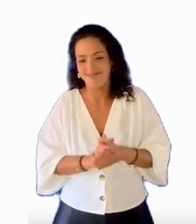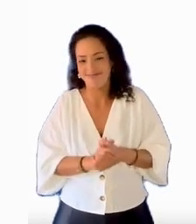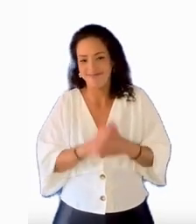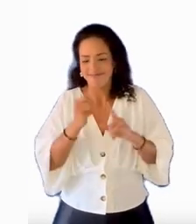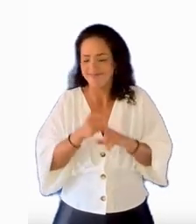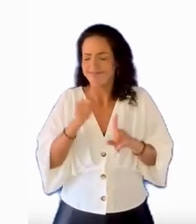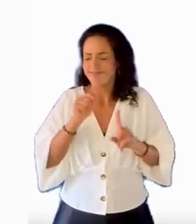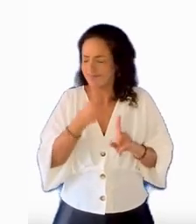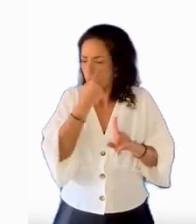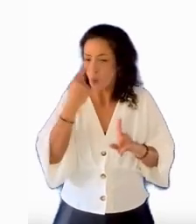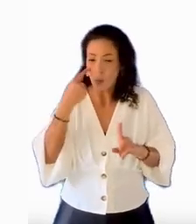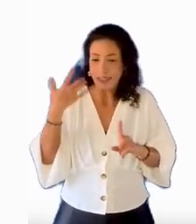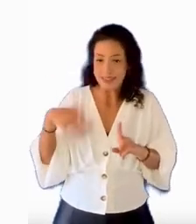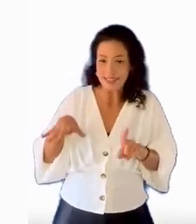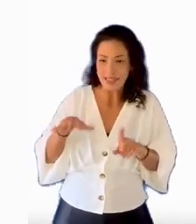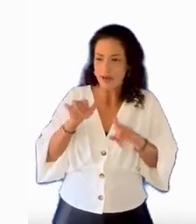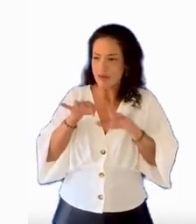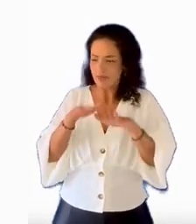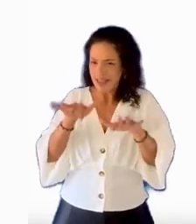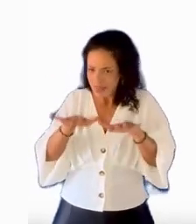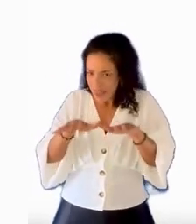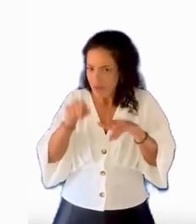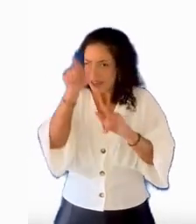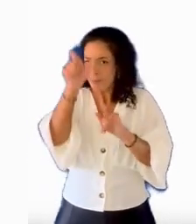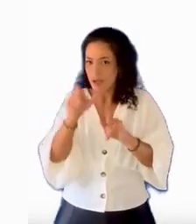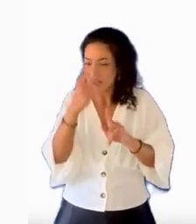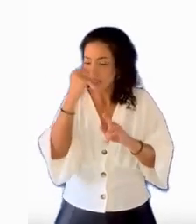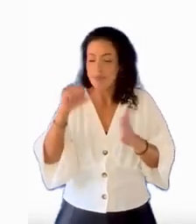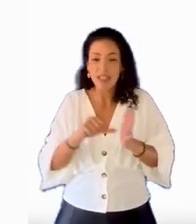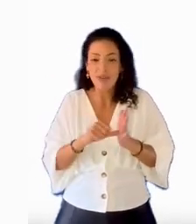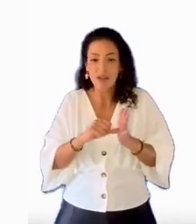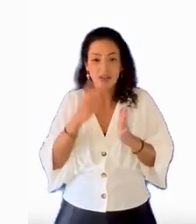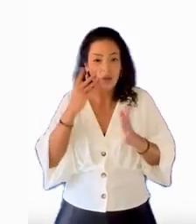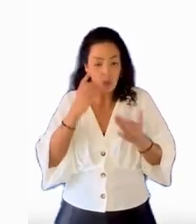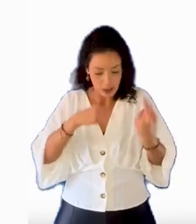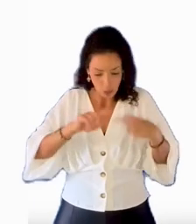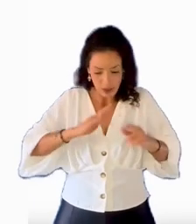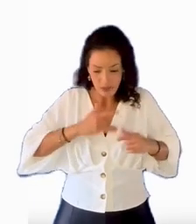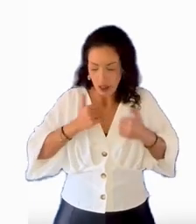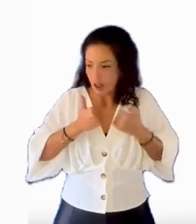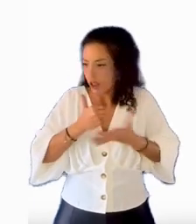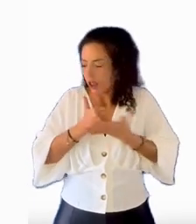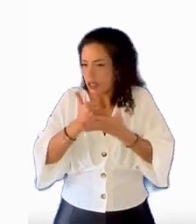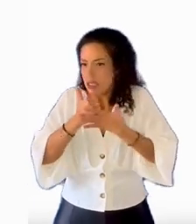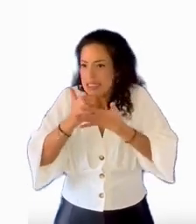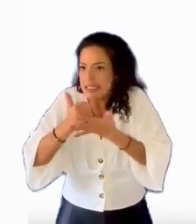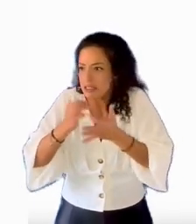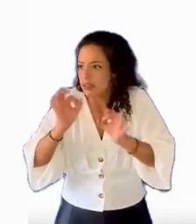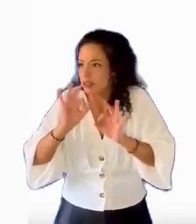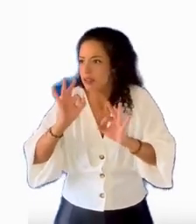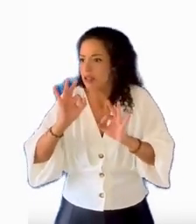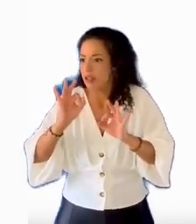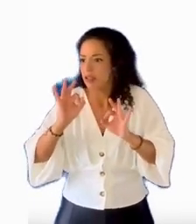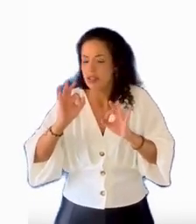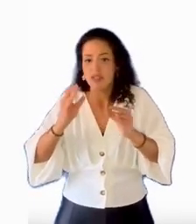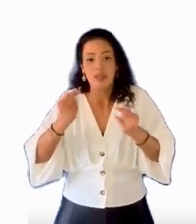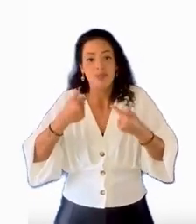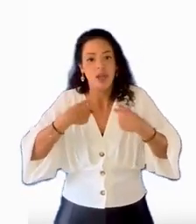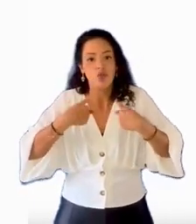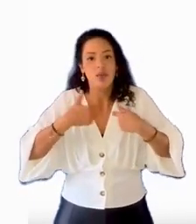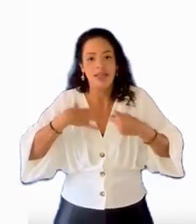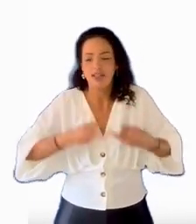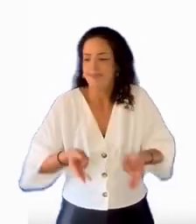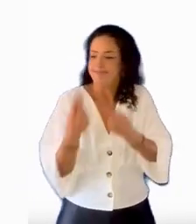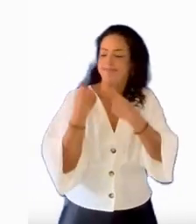Bearing witness and remaining present can be difficult and painful. In our moments of helplessness and uncertainty, sometimes it is us that needs to be the